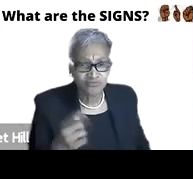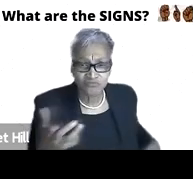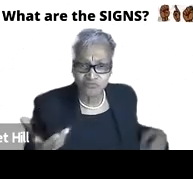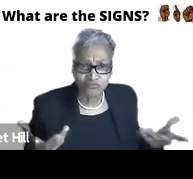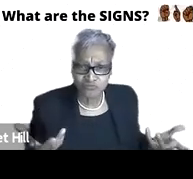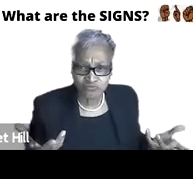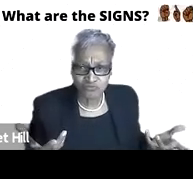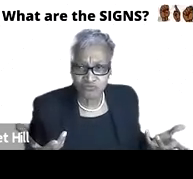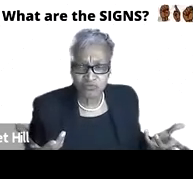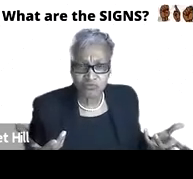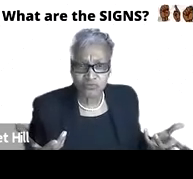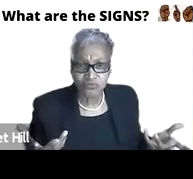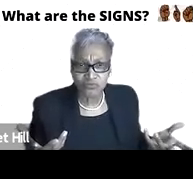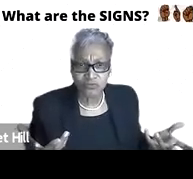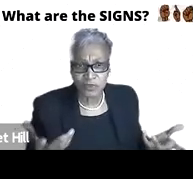hearing.